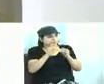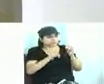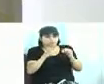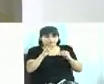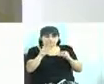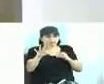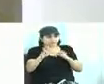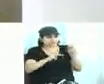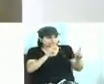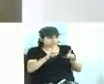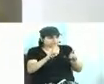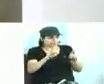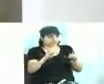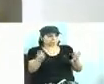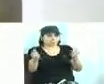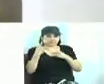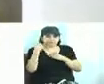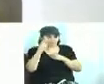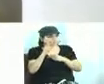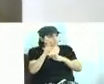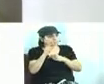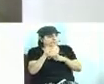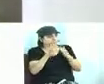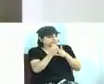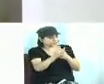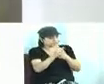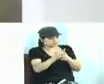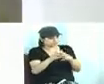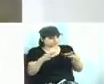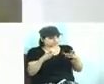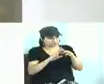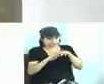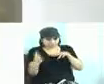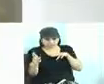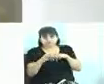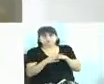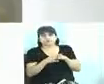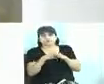leadership retreat, which is just amazing.